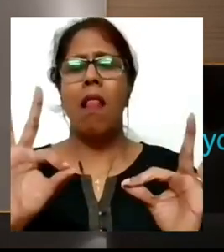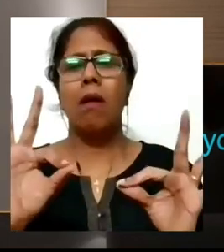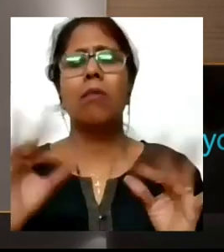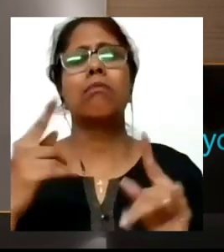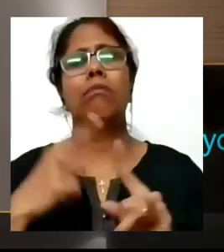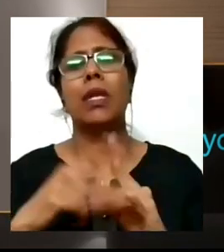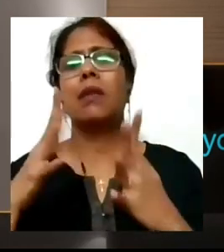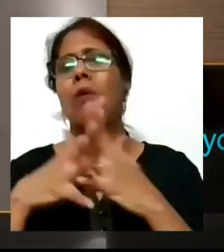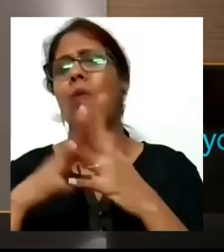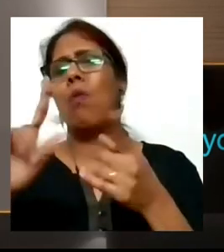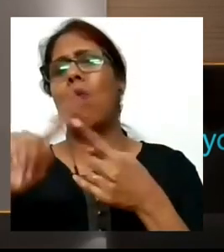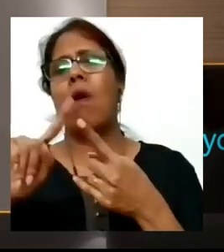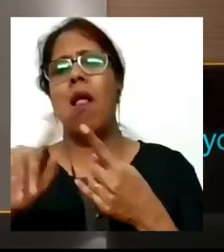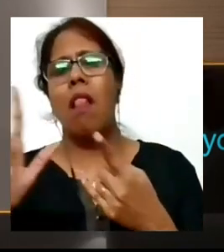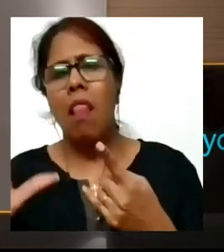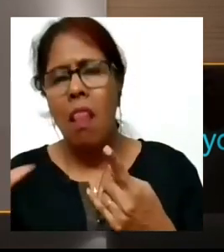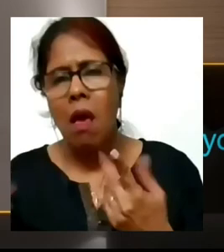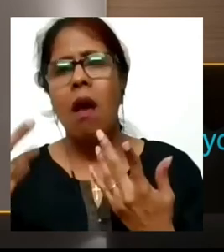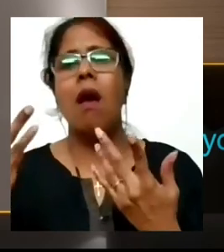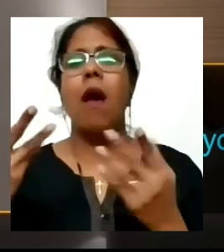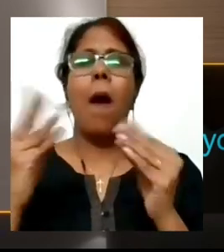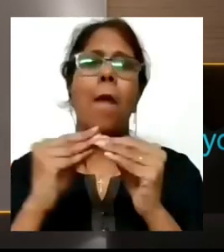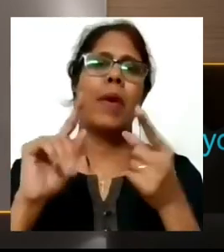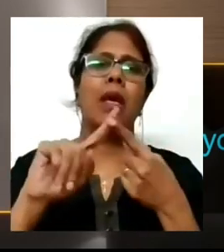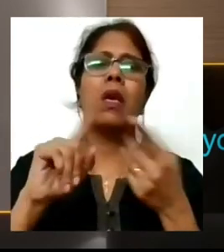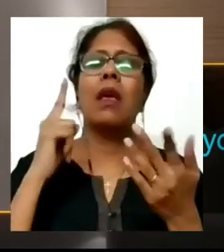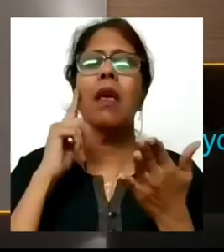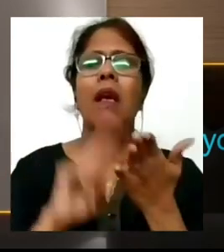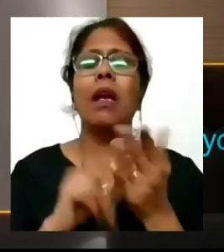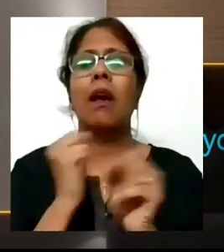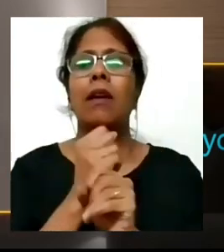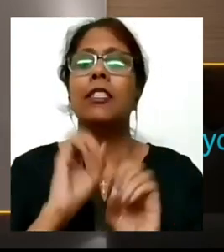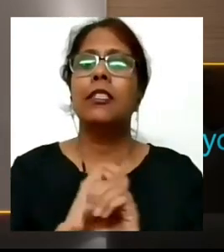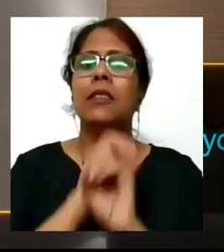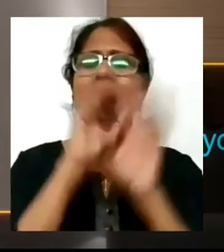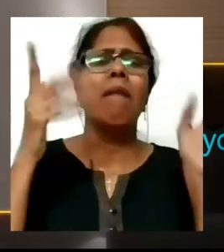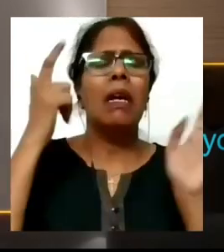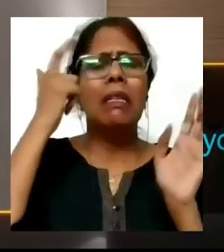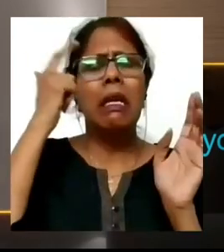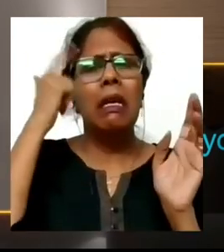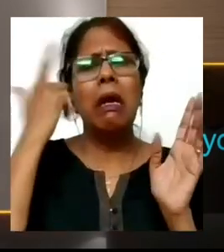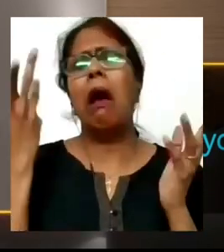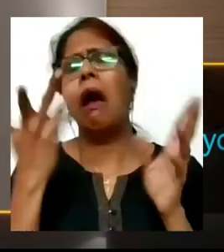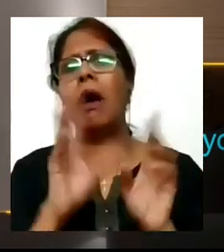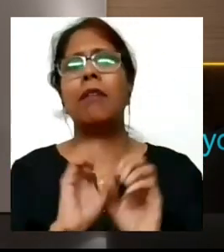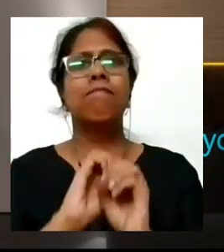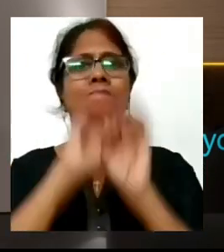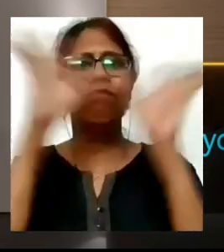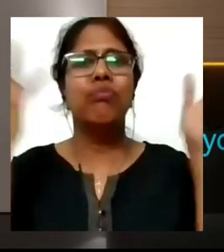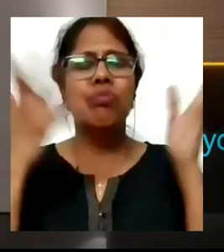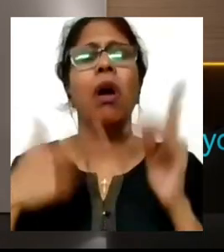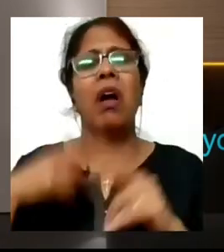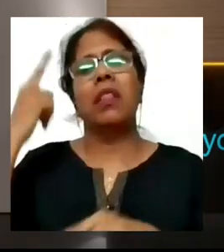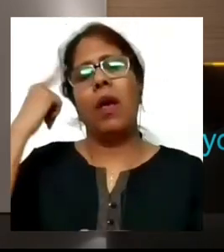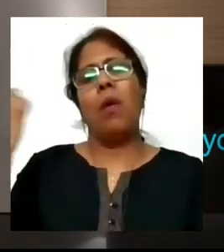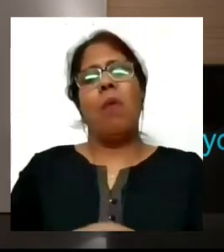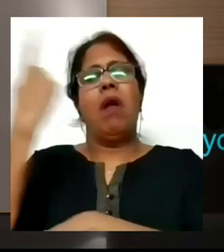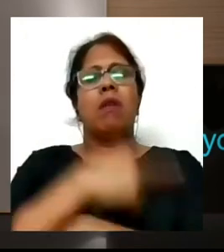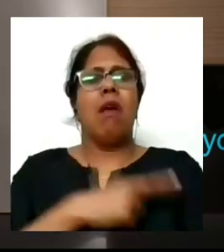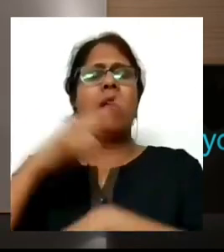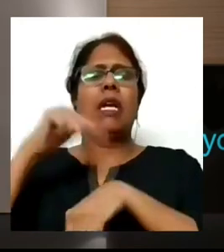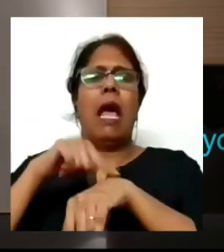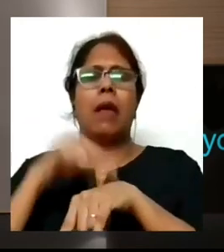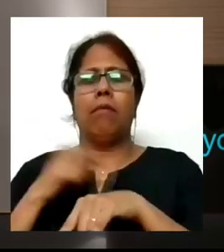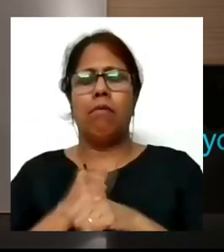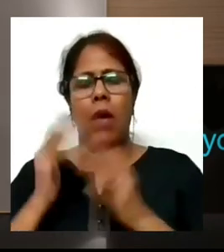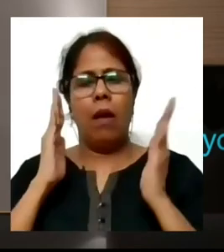about demystifying this idea to say I need to set aside a particular time of the day to be able to focus